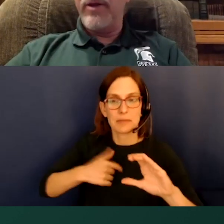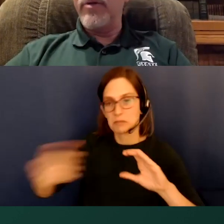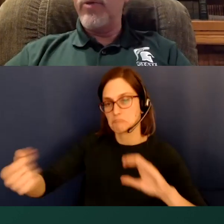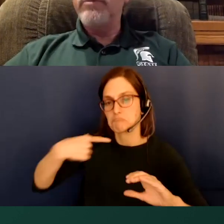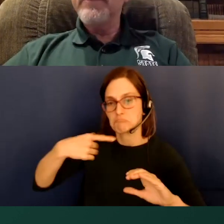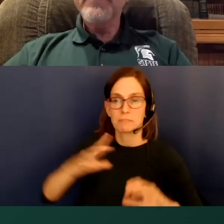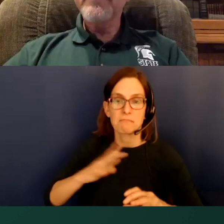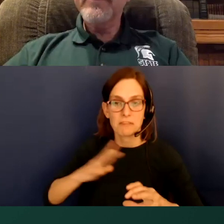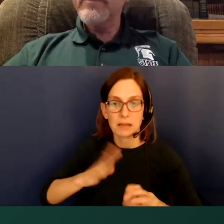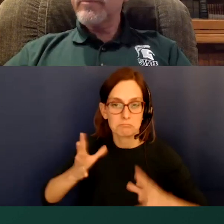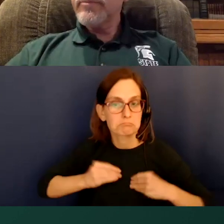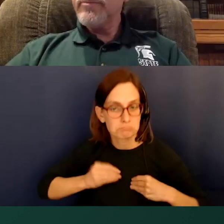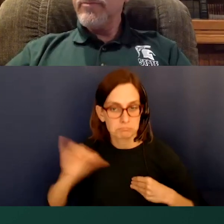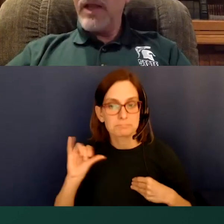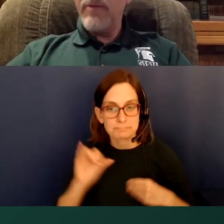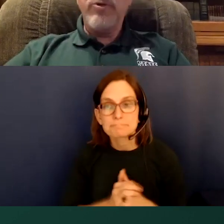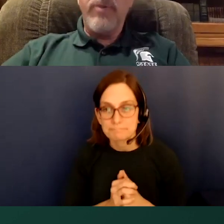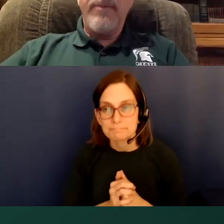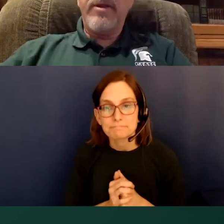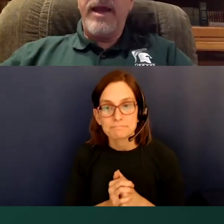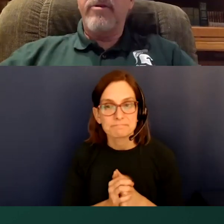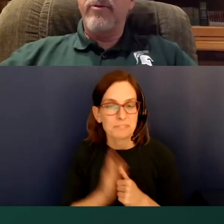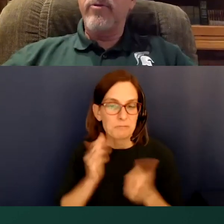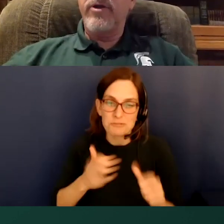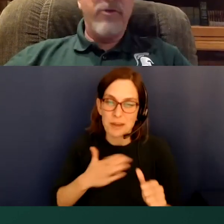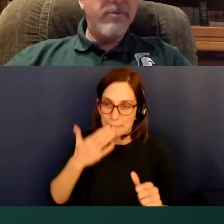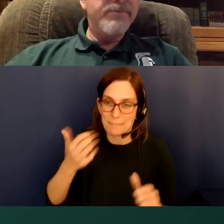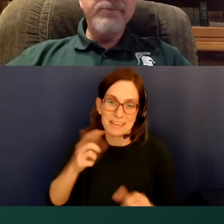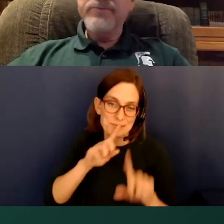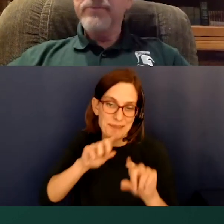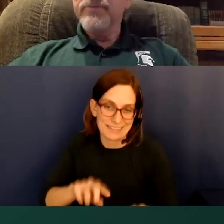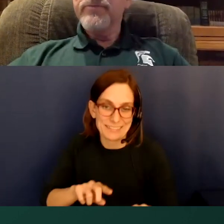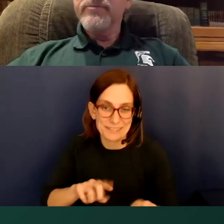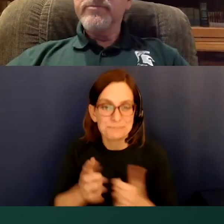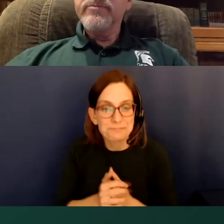email there as well. And I will do my best to answer those questions.